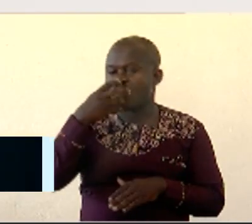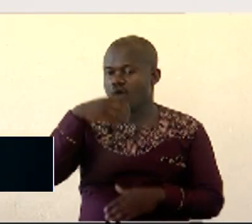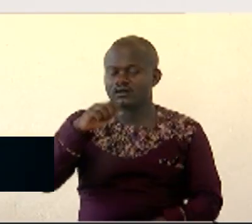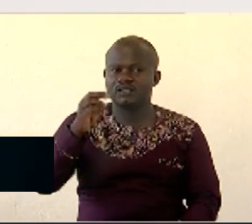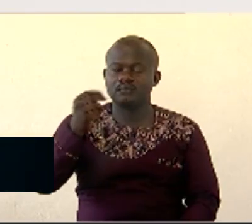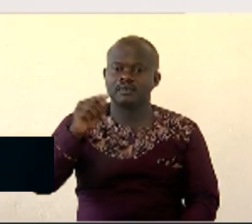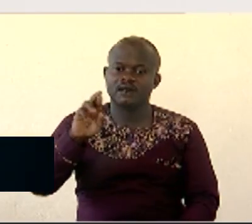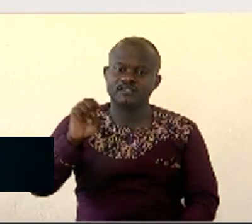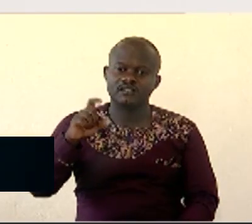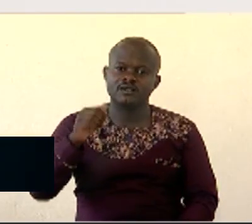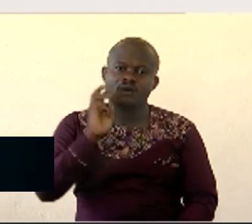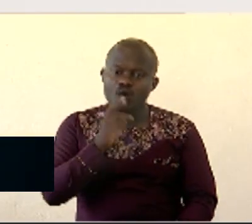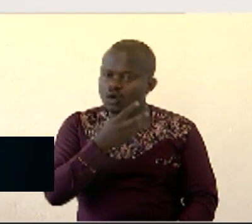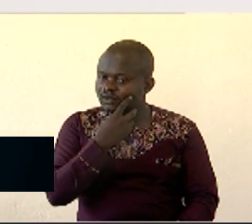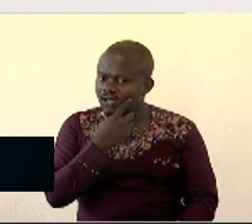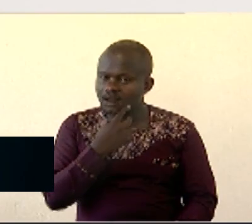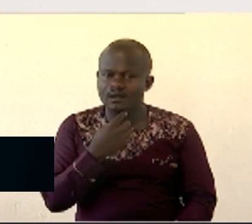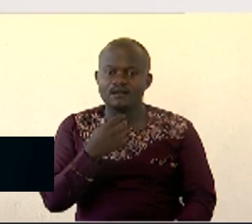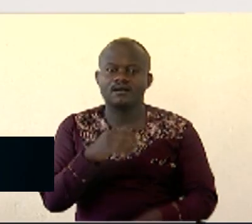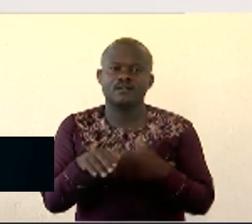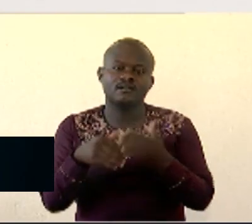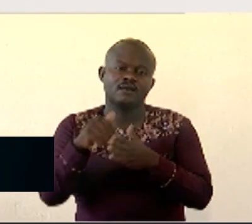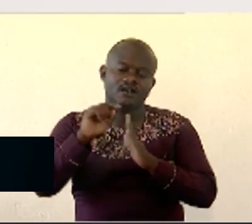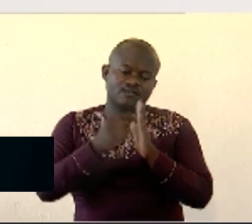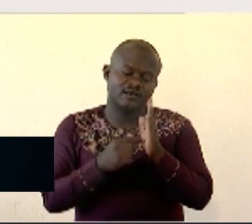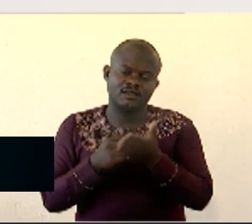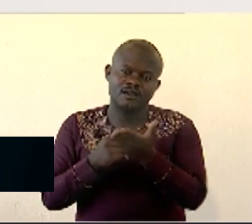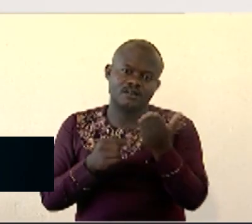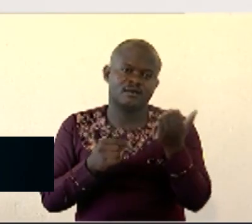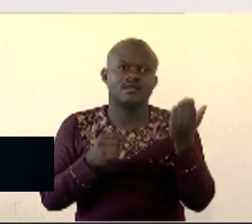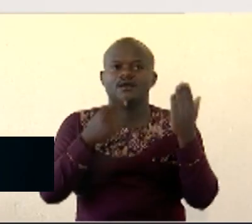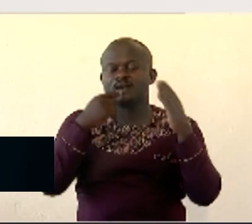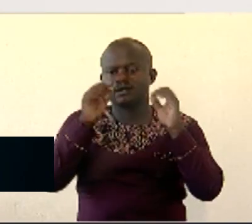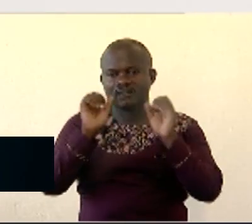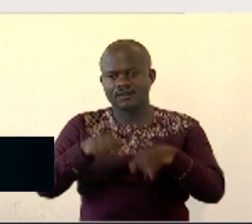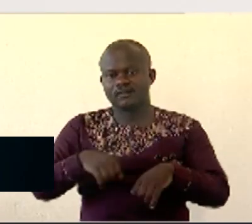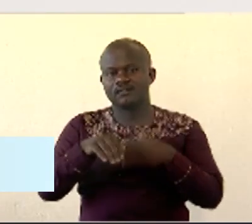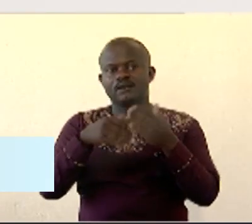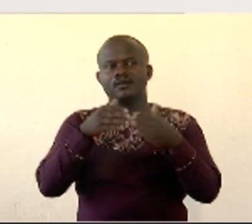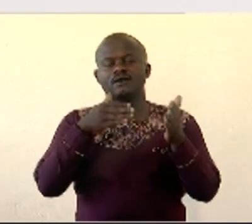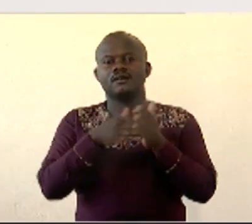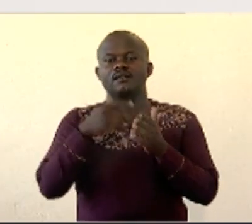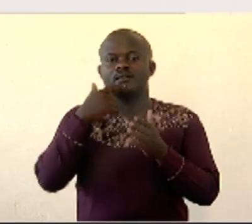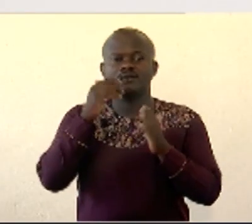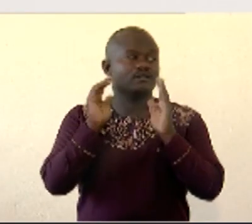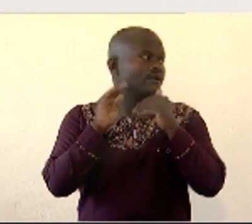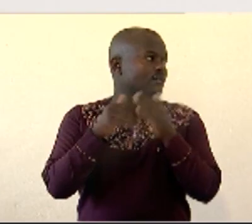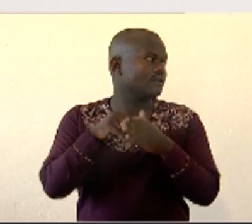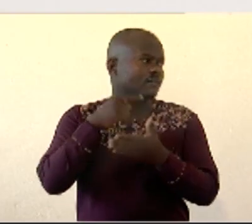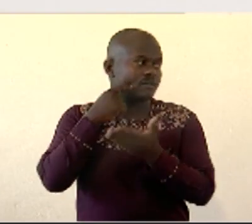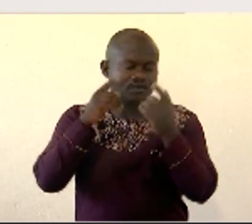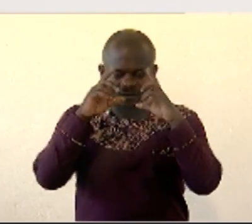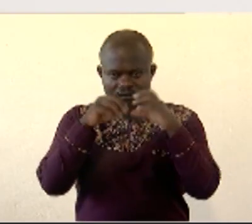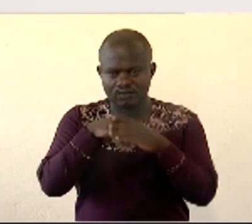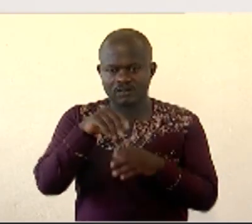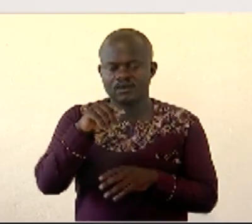We talked about water. These are the factors that can limit the rate of photosynthesis.